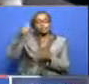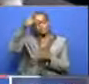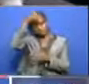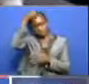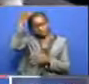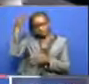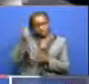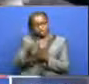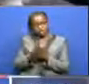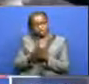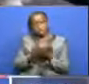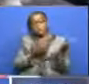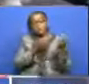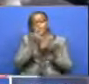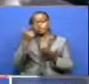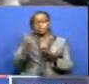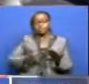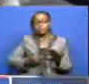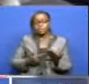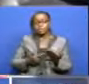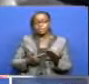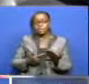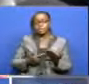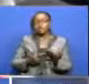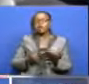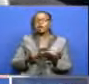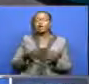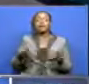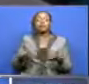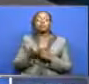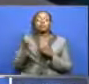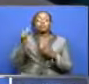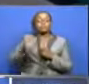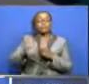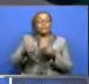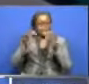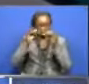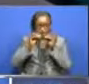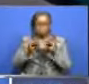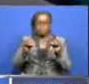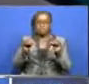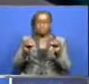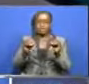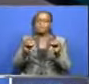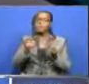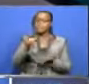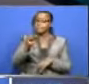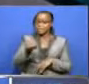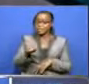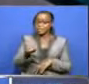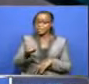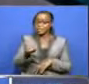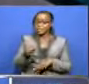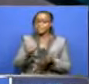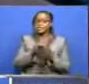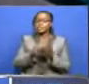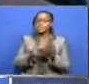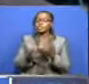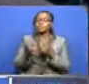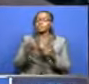in the floor will not come today. Yes, it has just come to me, but it will